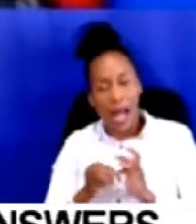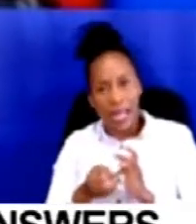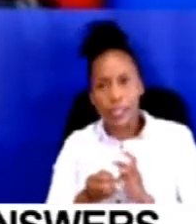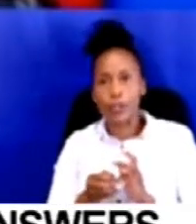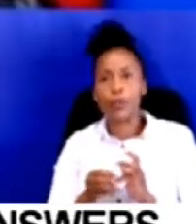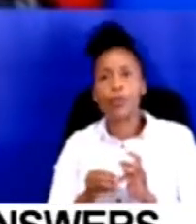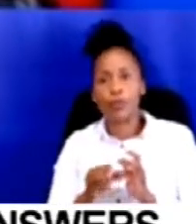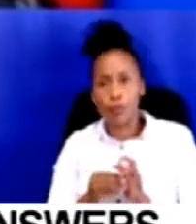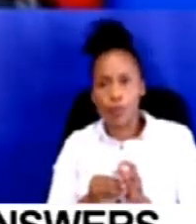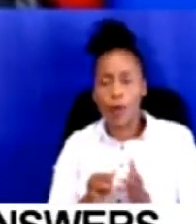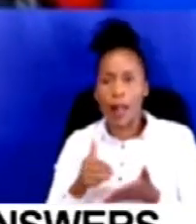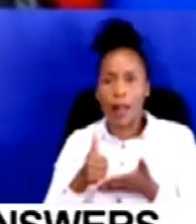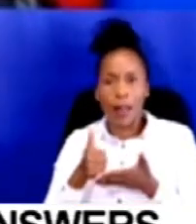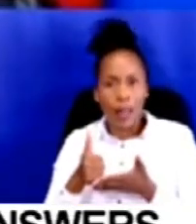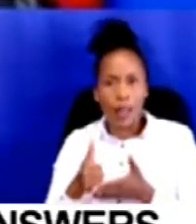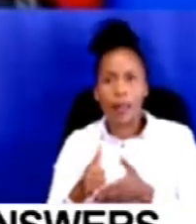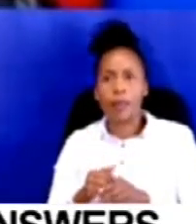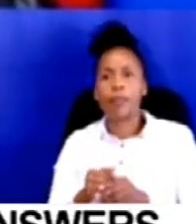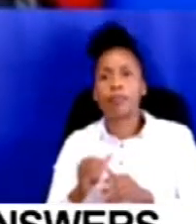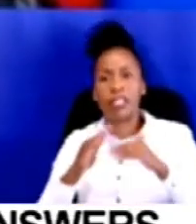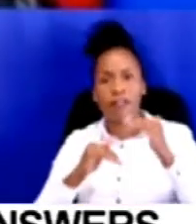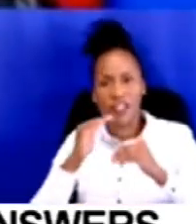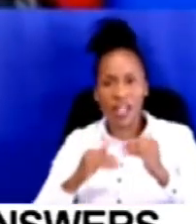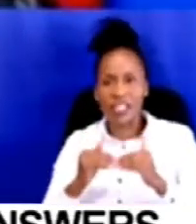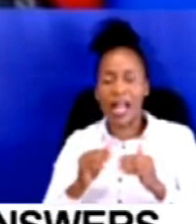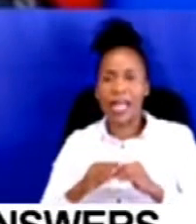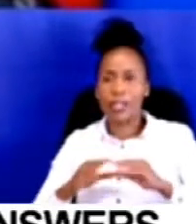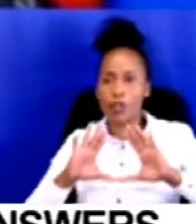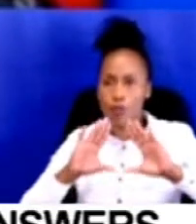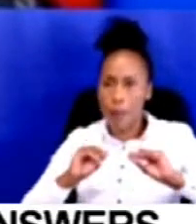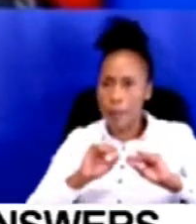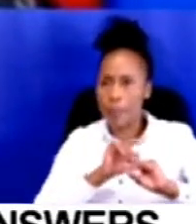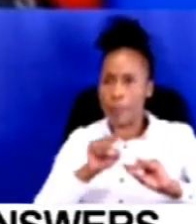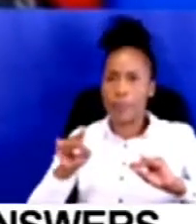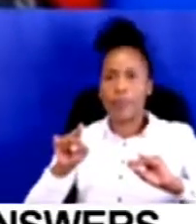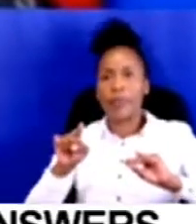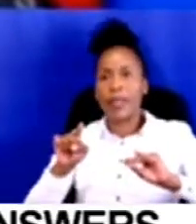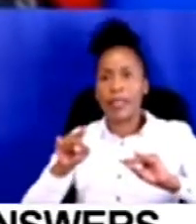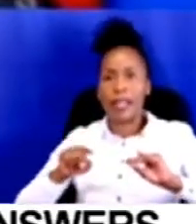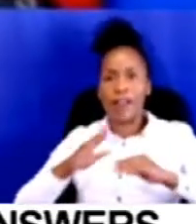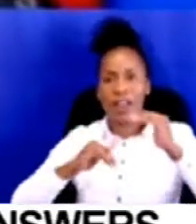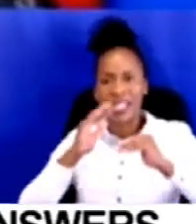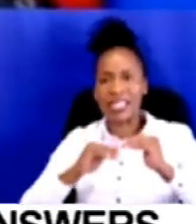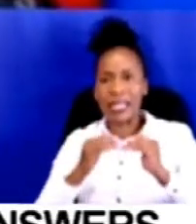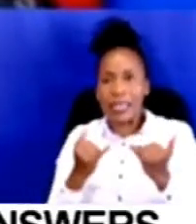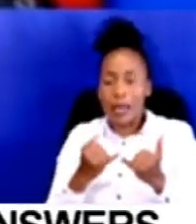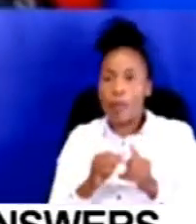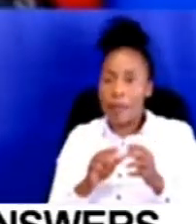ailing infrastructure that continues to disrupt services that are meant for our